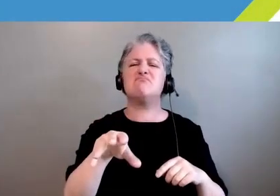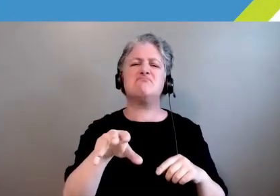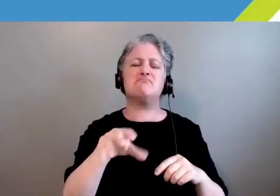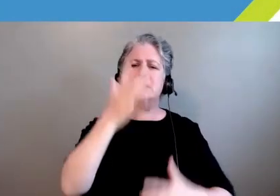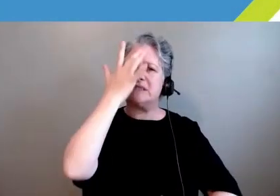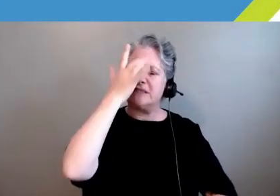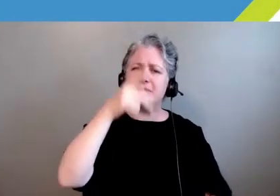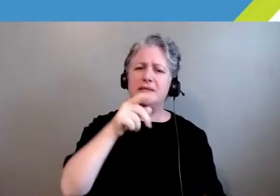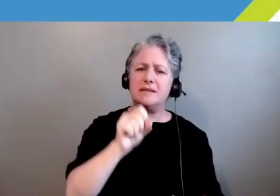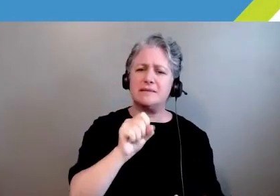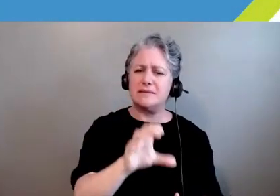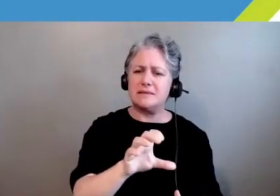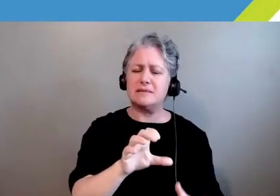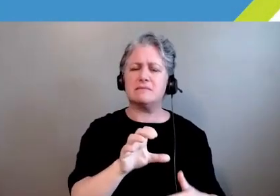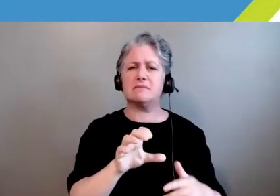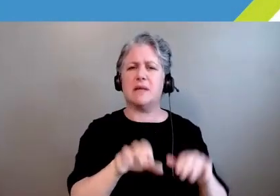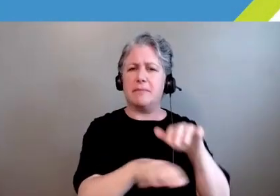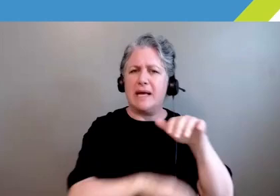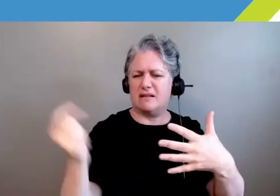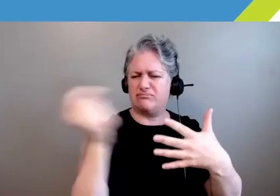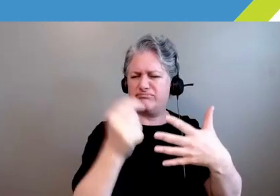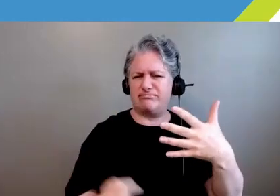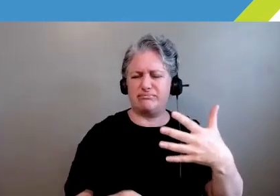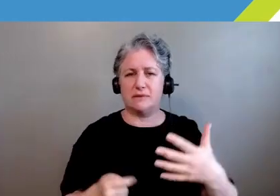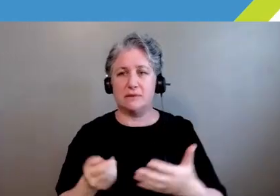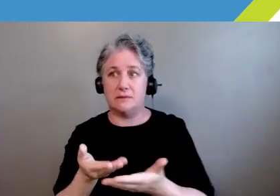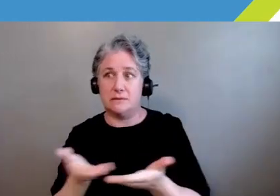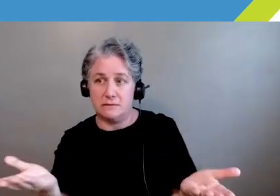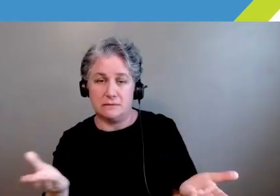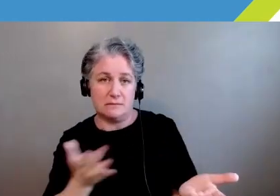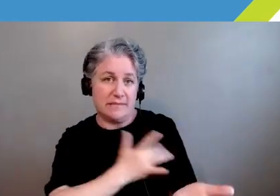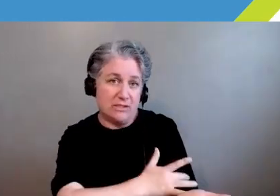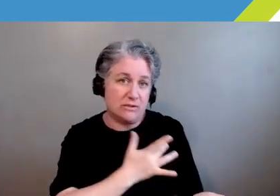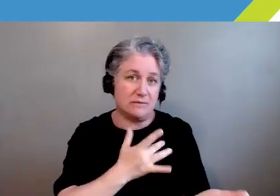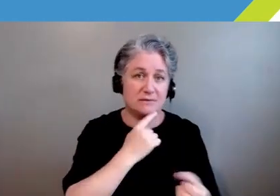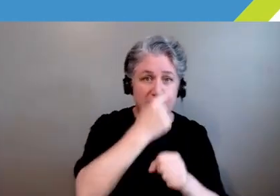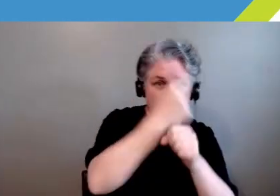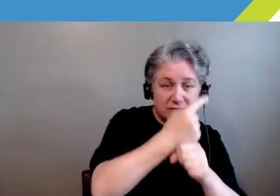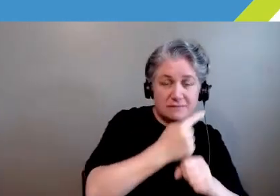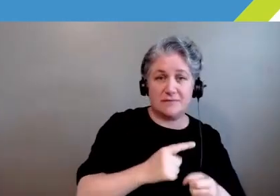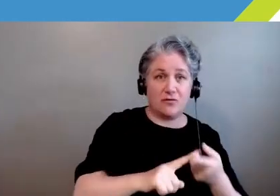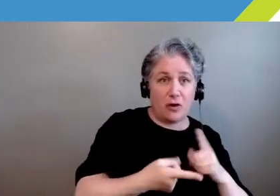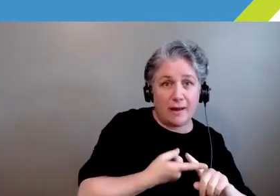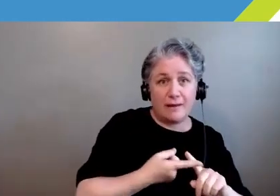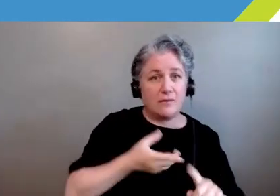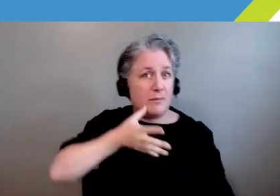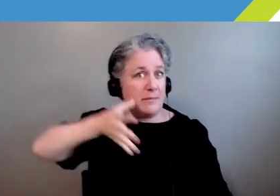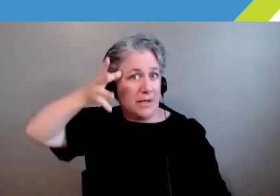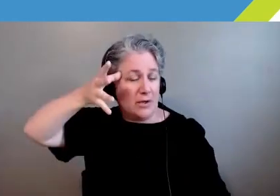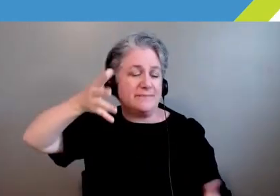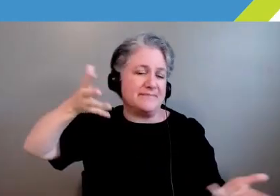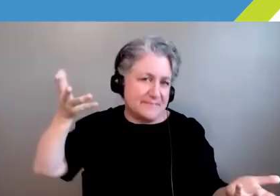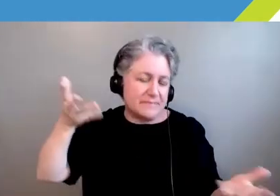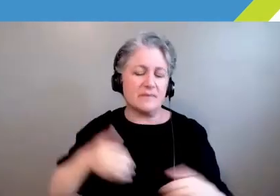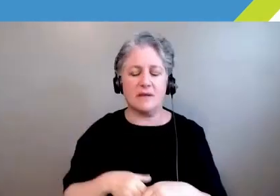either as a patient or as a parent or as a sibling or as a friend. And, you know, I've been sort